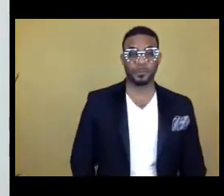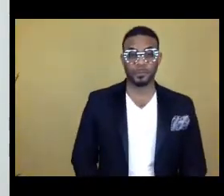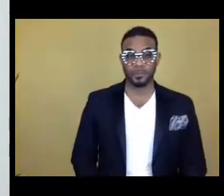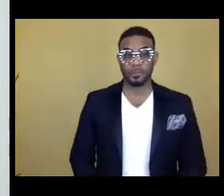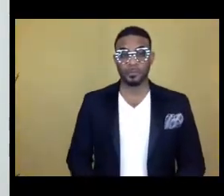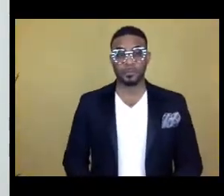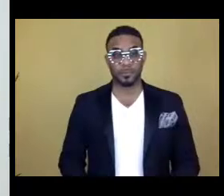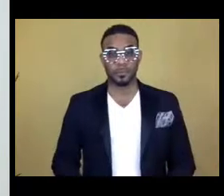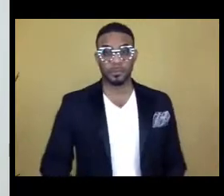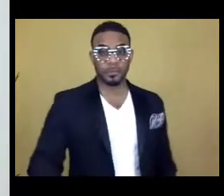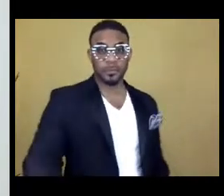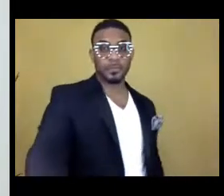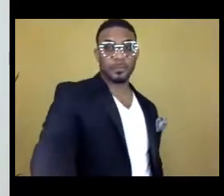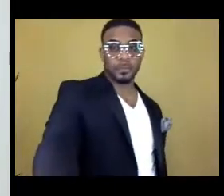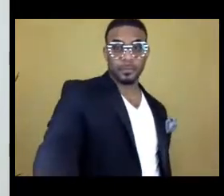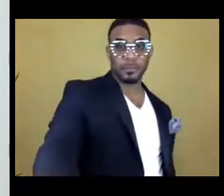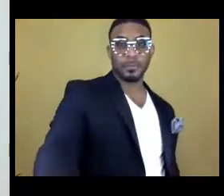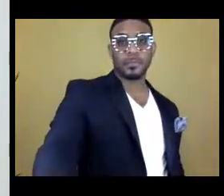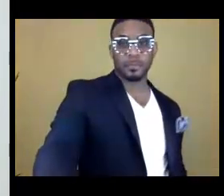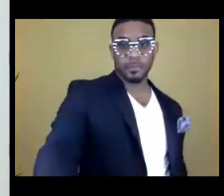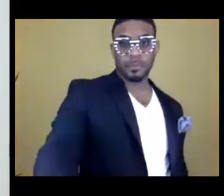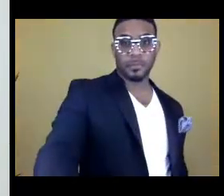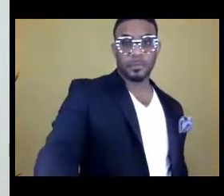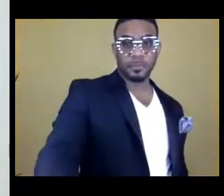Playing from Sicily, Heart.